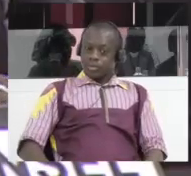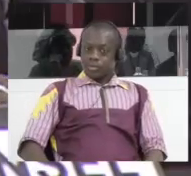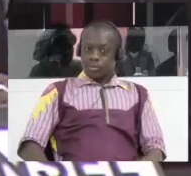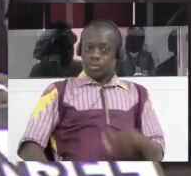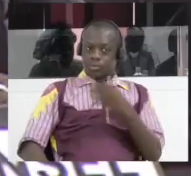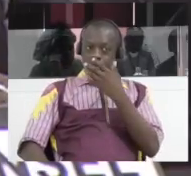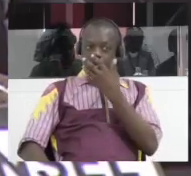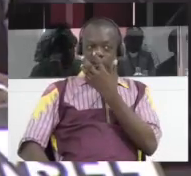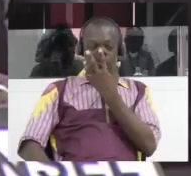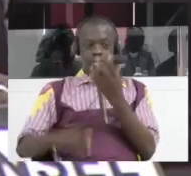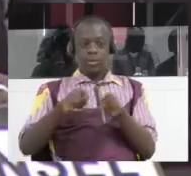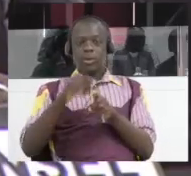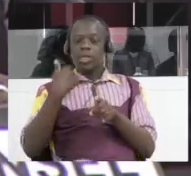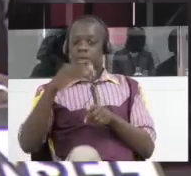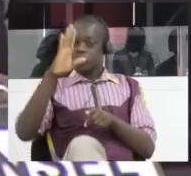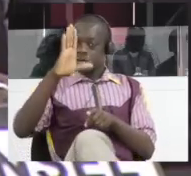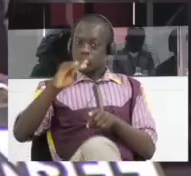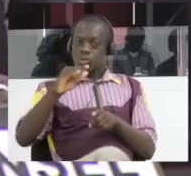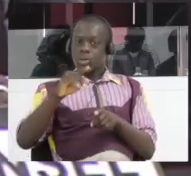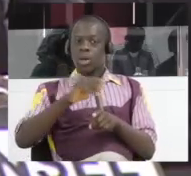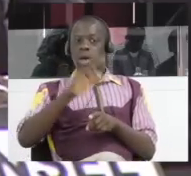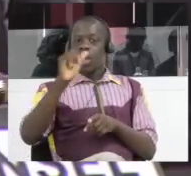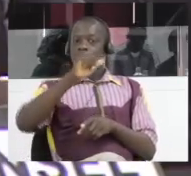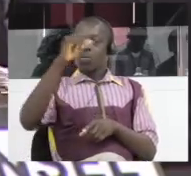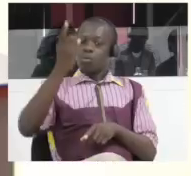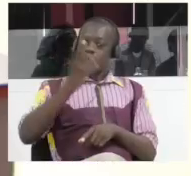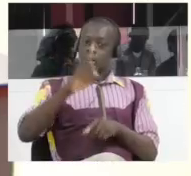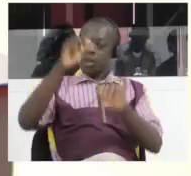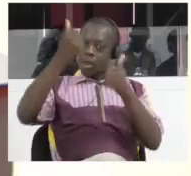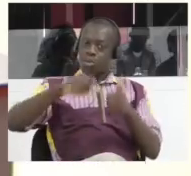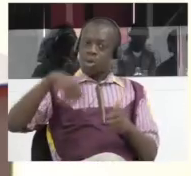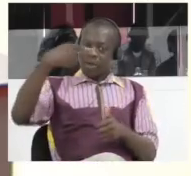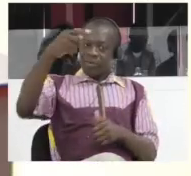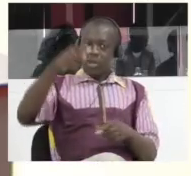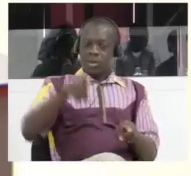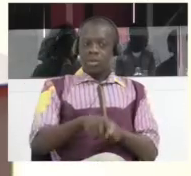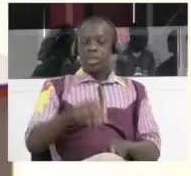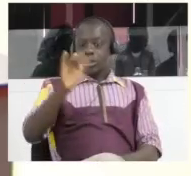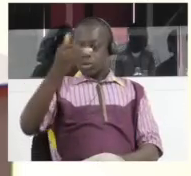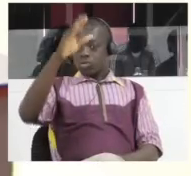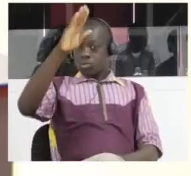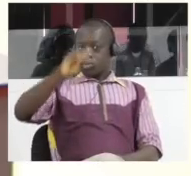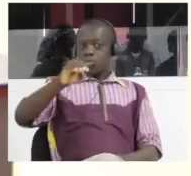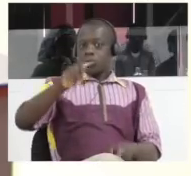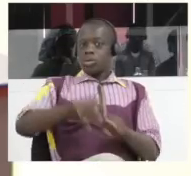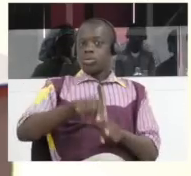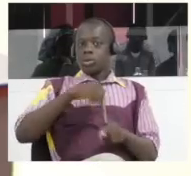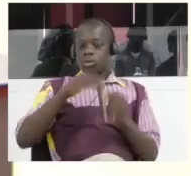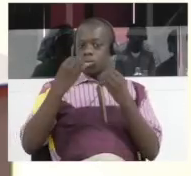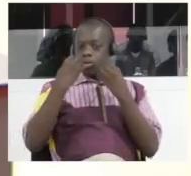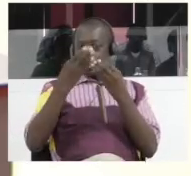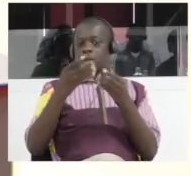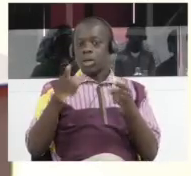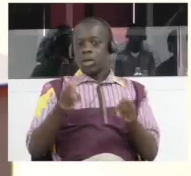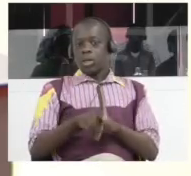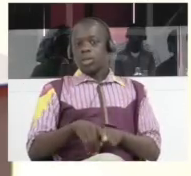And was that done? What happened afterwards? Yes, that was done. And then, as I said, the thing